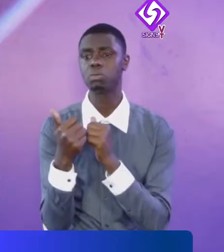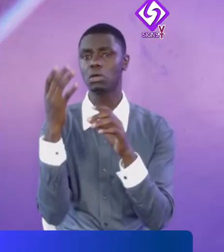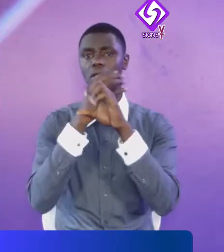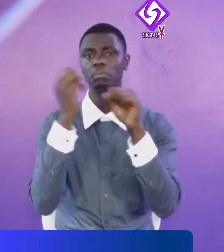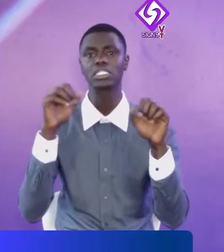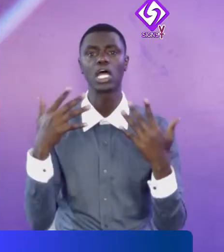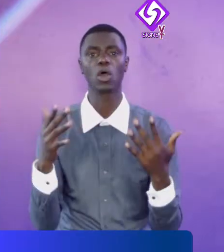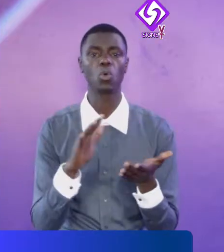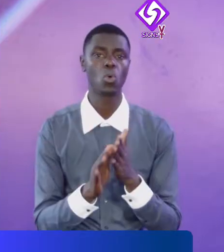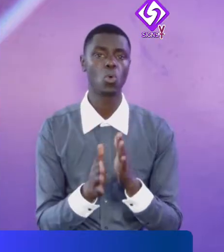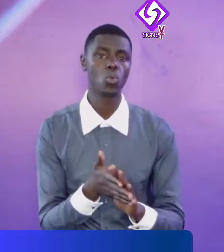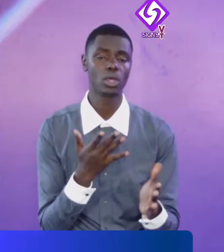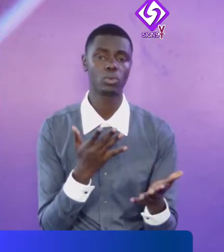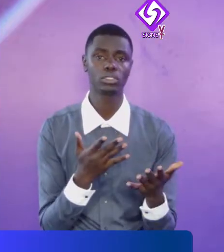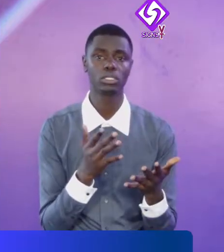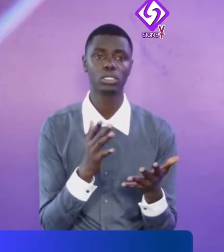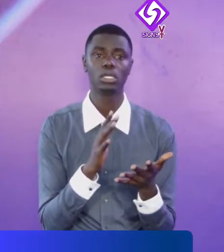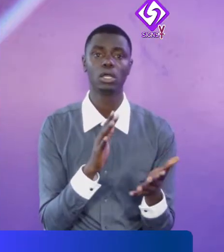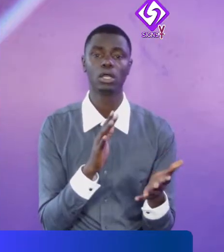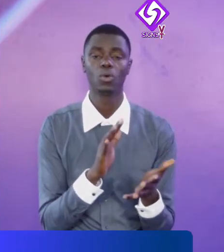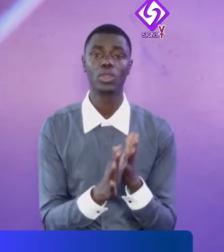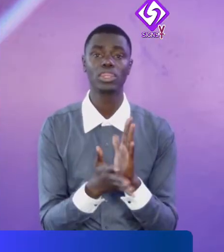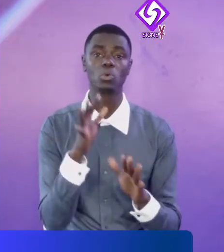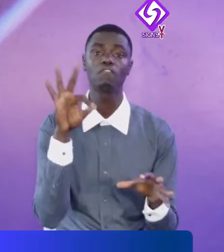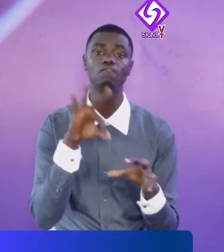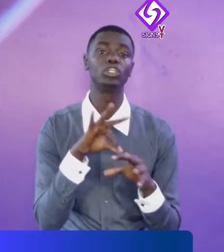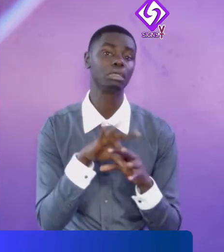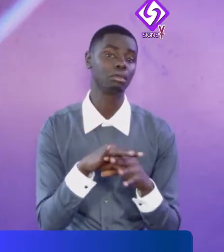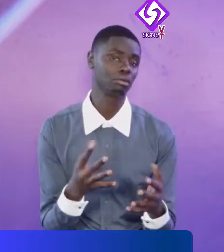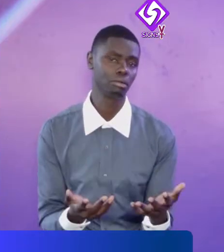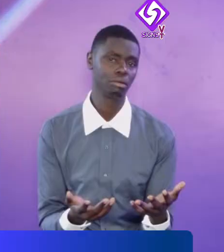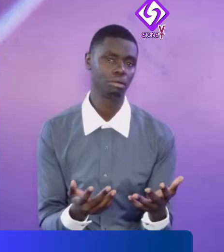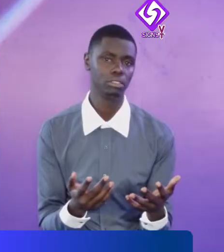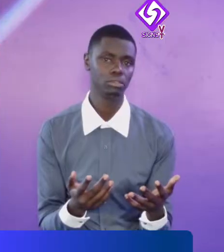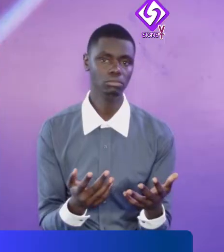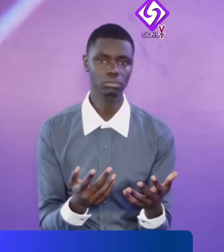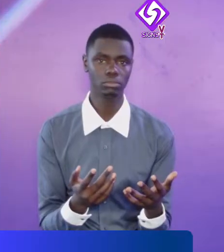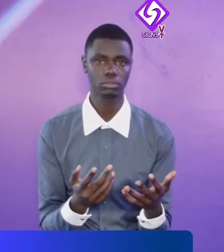the rich vote